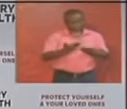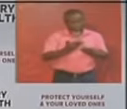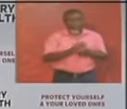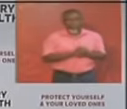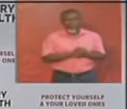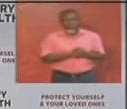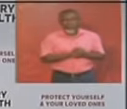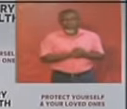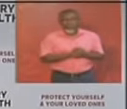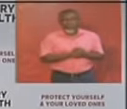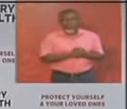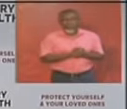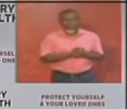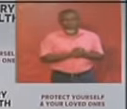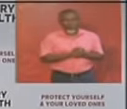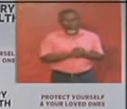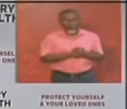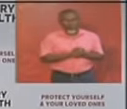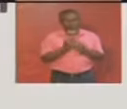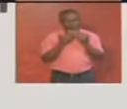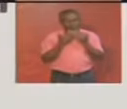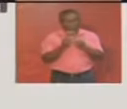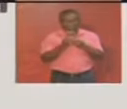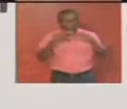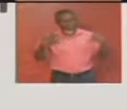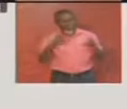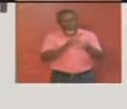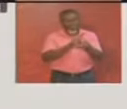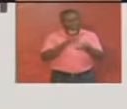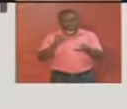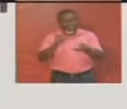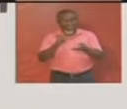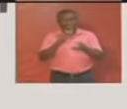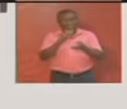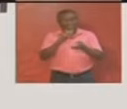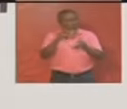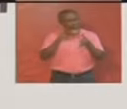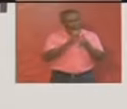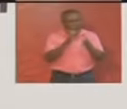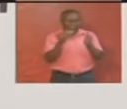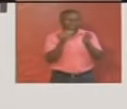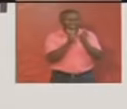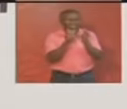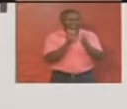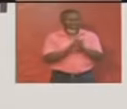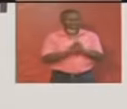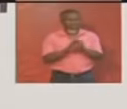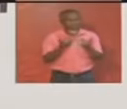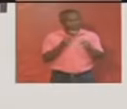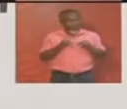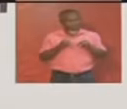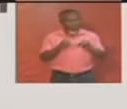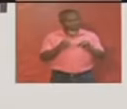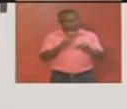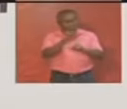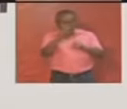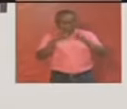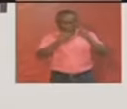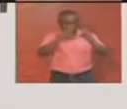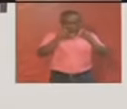Thank you very much, Dr. Mitchell, for joining back into the conference. And we continue with the question and answer segment. We go